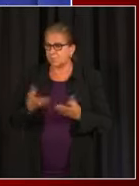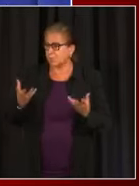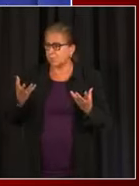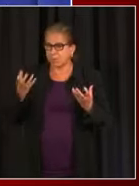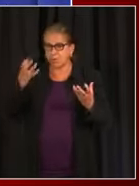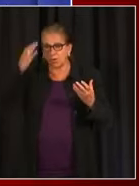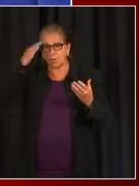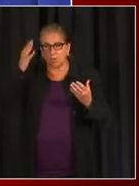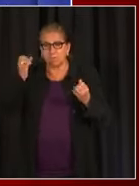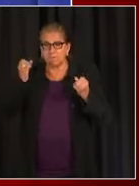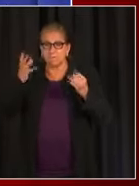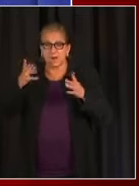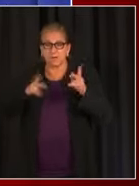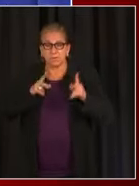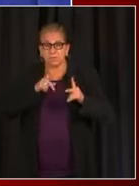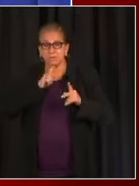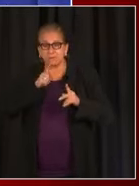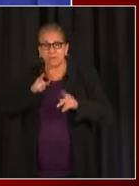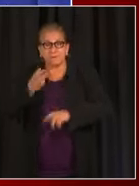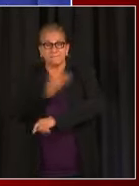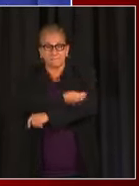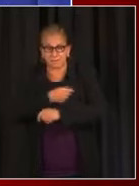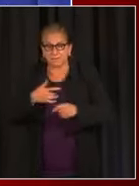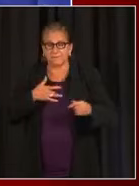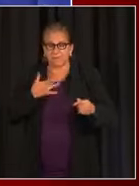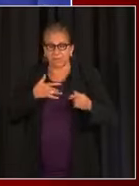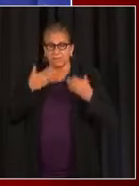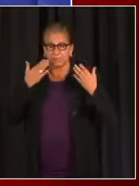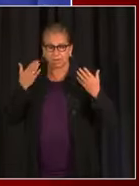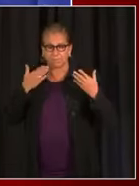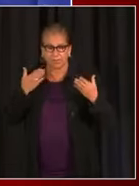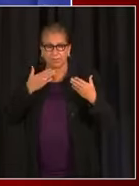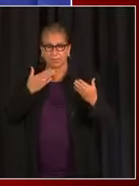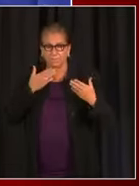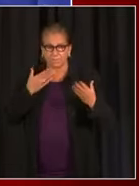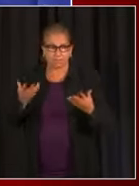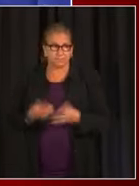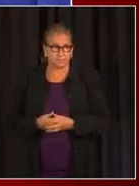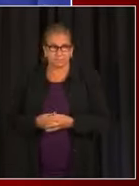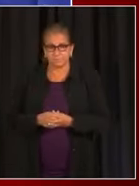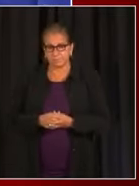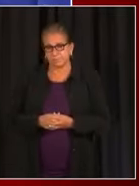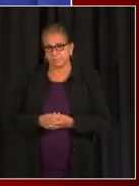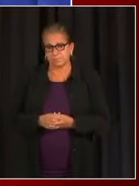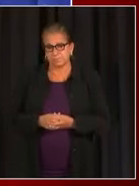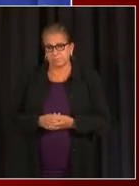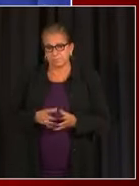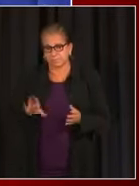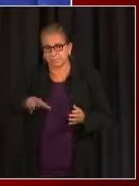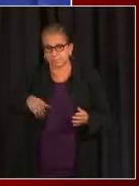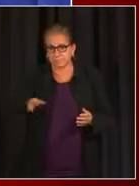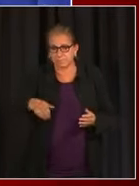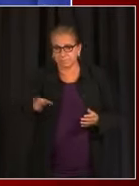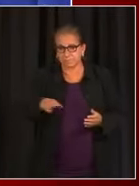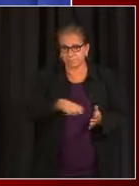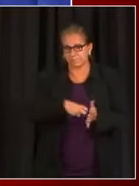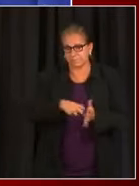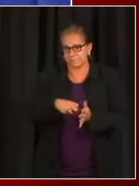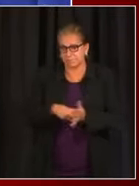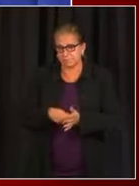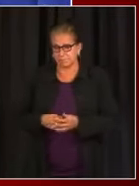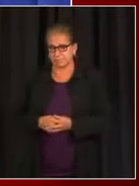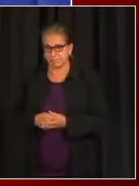is that when the rare occurrence of a breakthrough infection happens, again, the rare occurrence, those individuals have